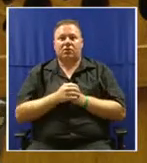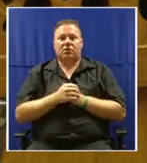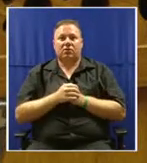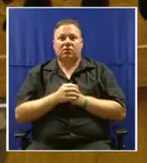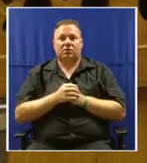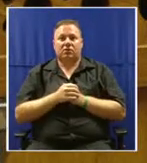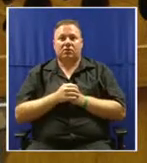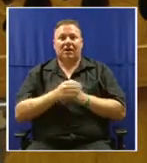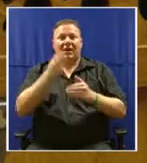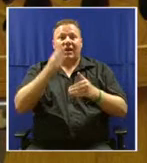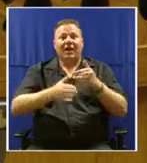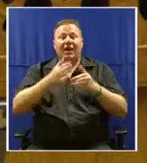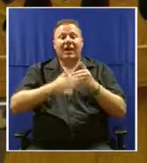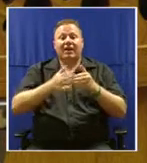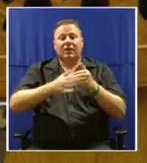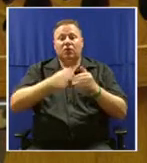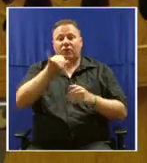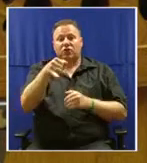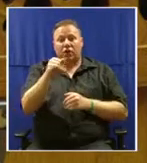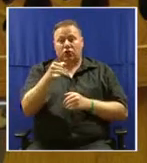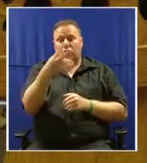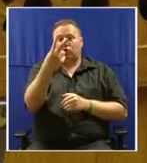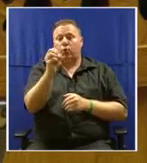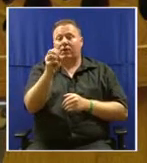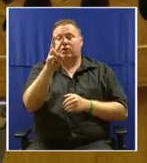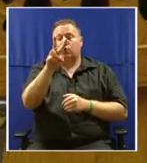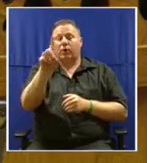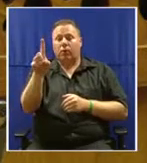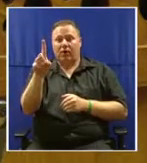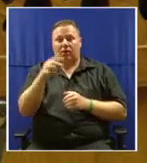of January 2021, over